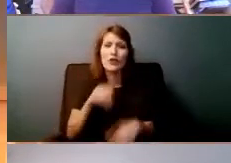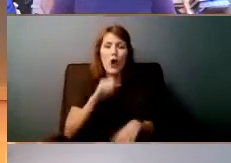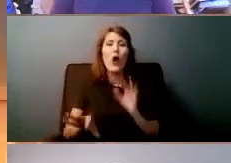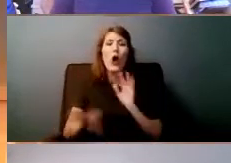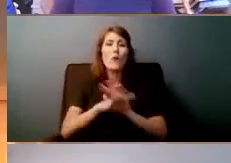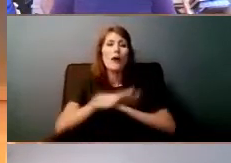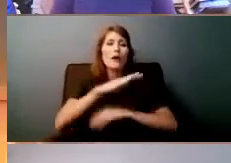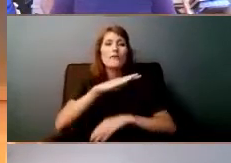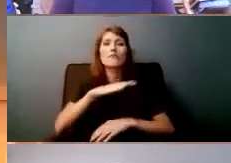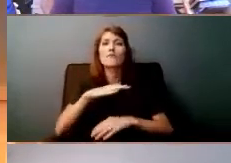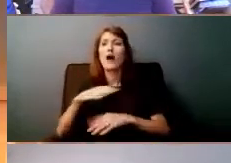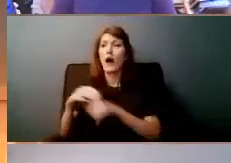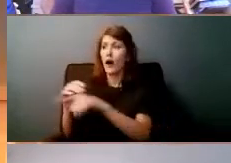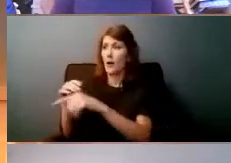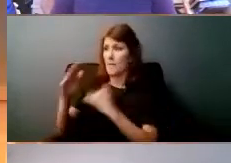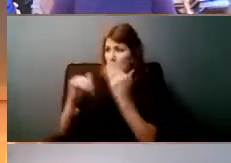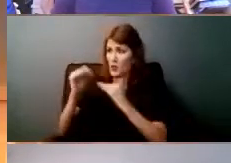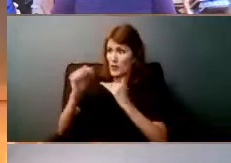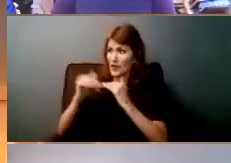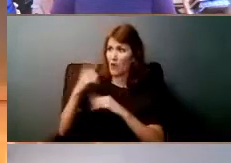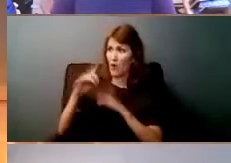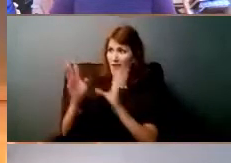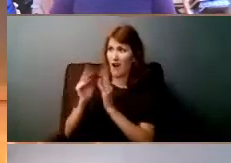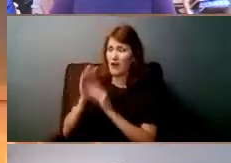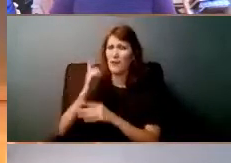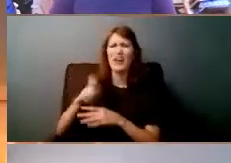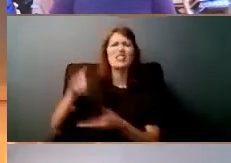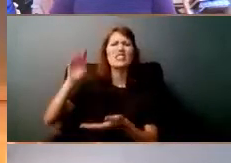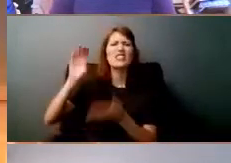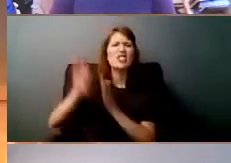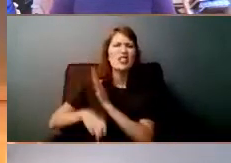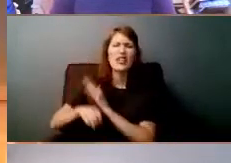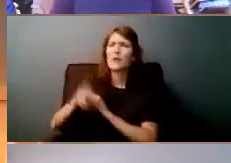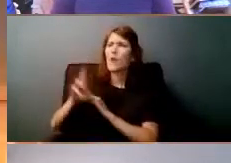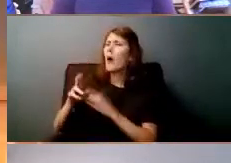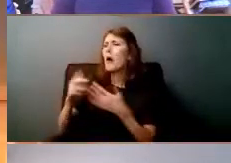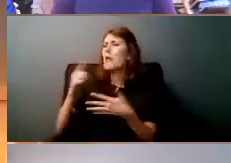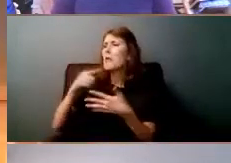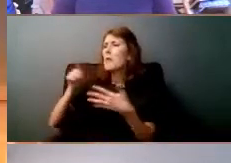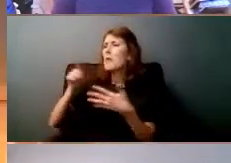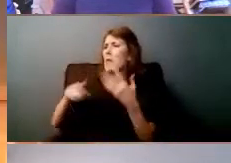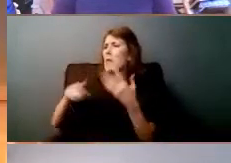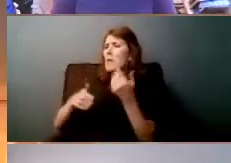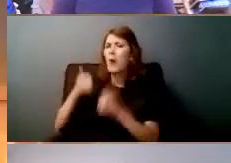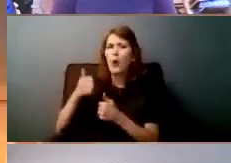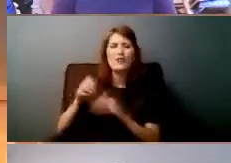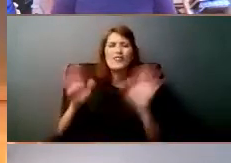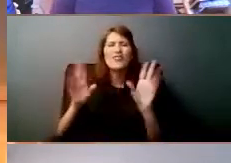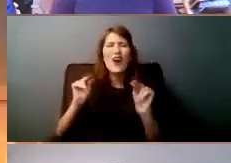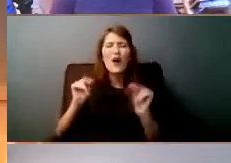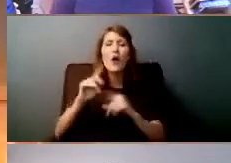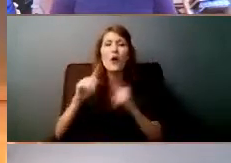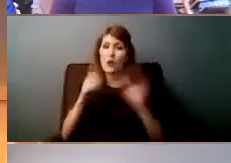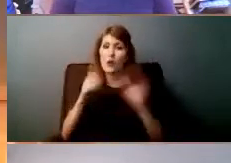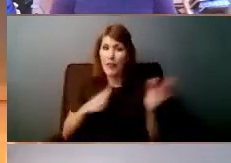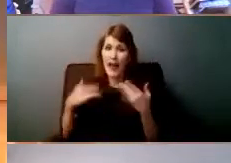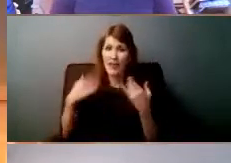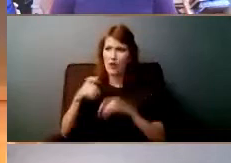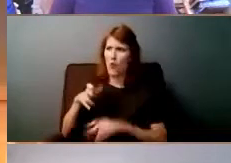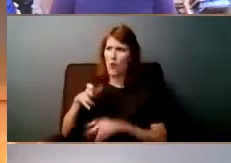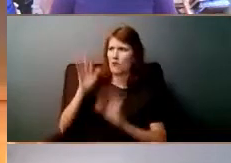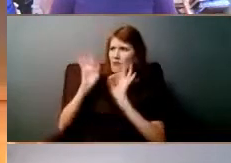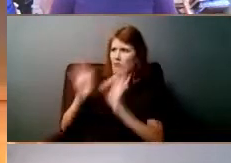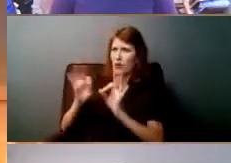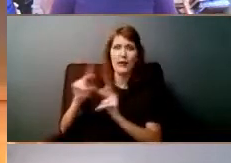not pick a venue because it checks most of the boxes. When you're planning an event, your venue should be perfect for that event, or as perfect